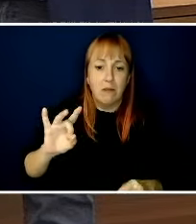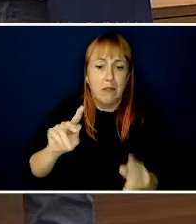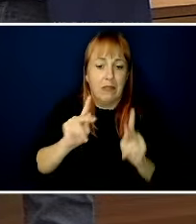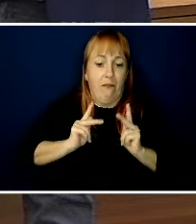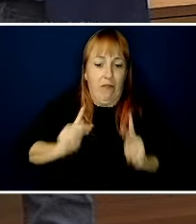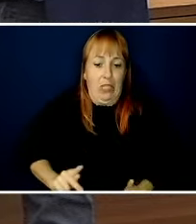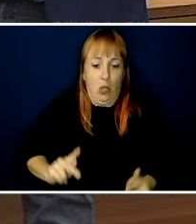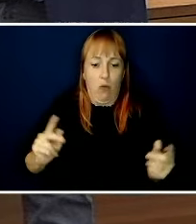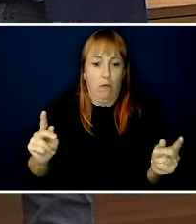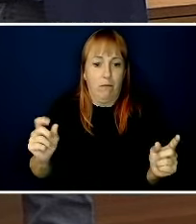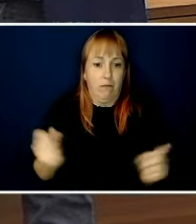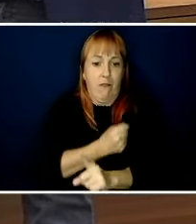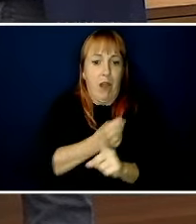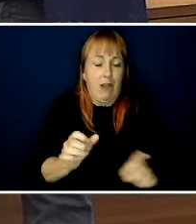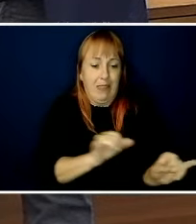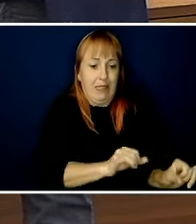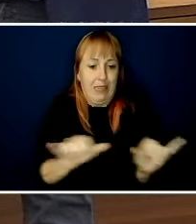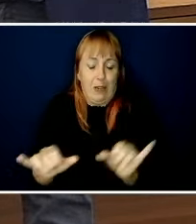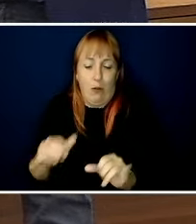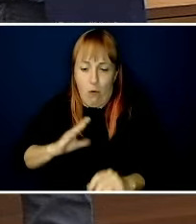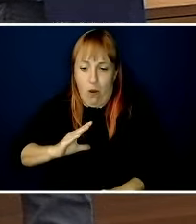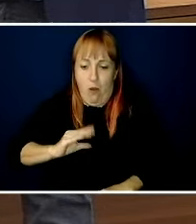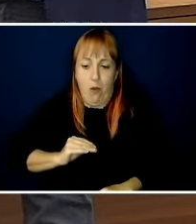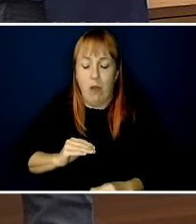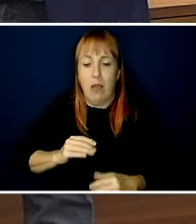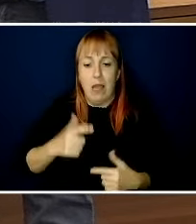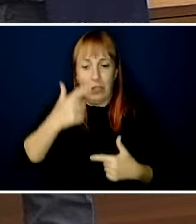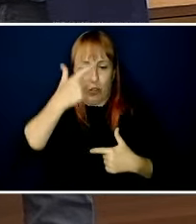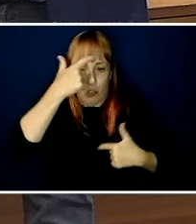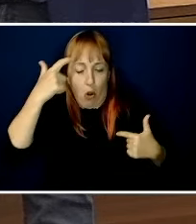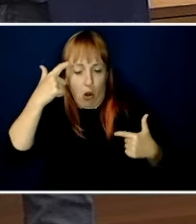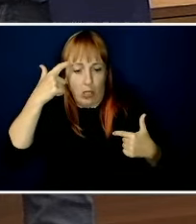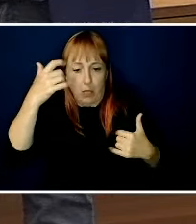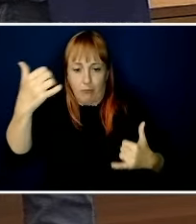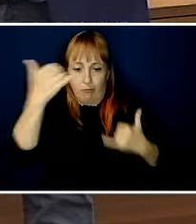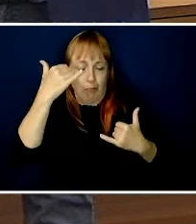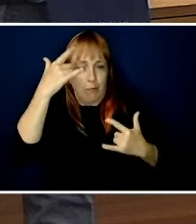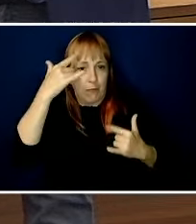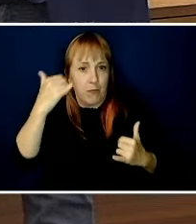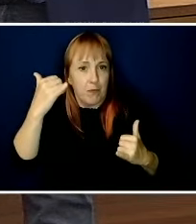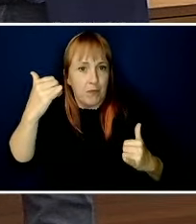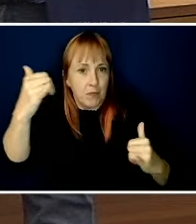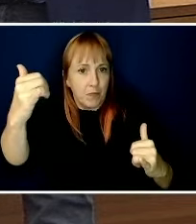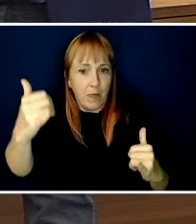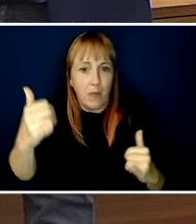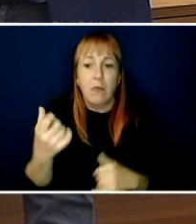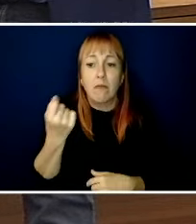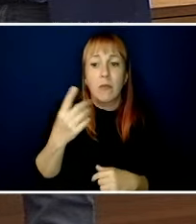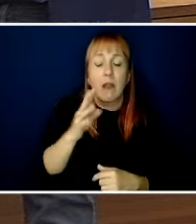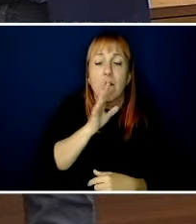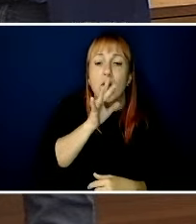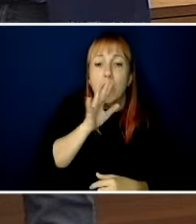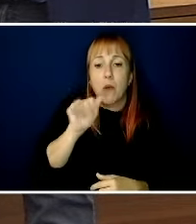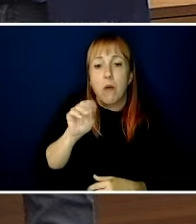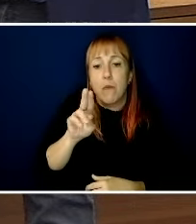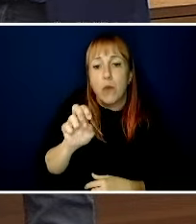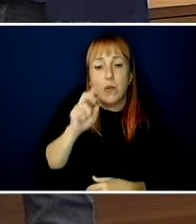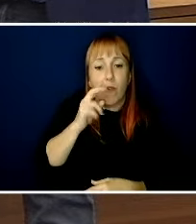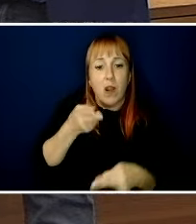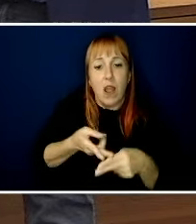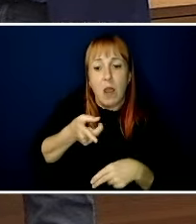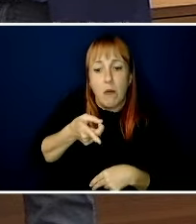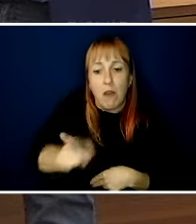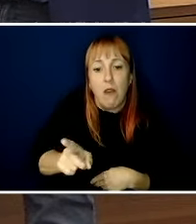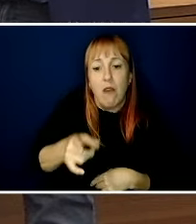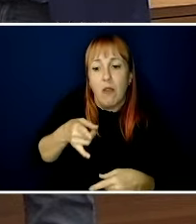self-worth, creating scars that are carried for the rest of their life, and whereas verbal abuse, such as name-calling, insulting,